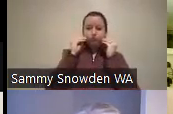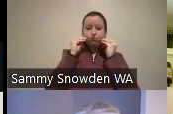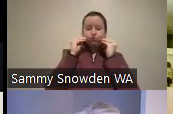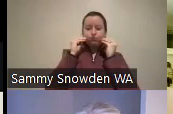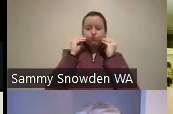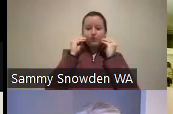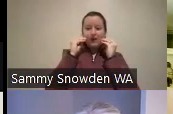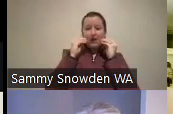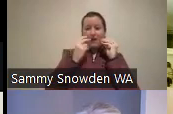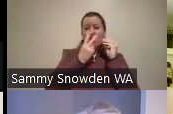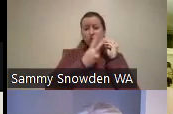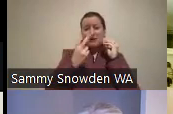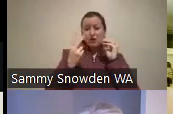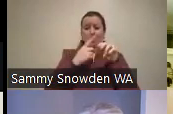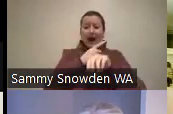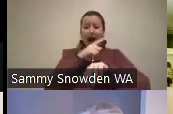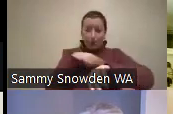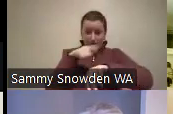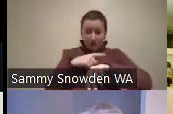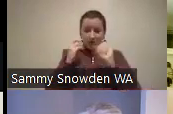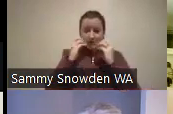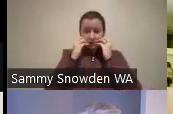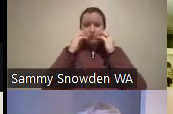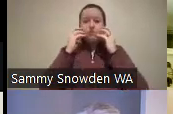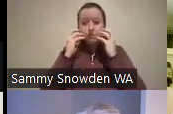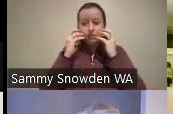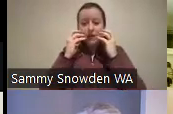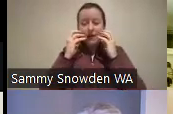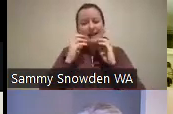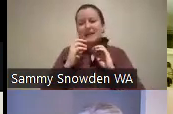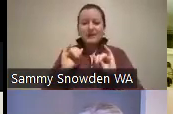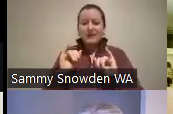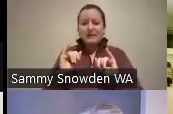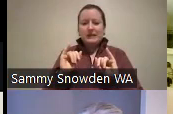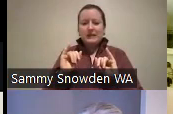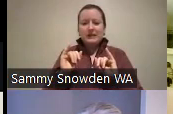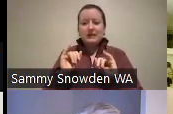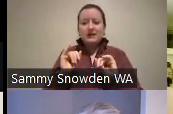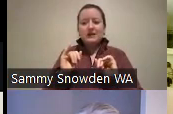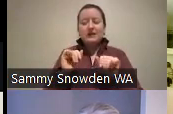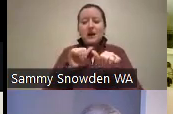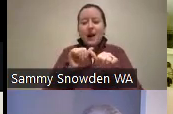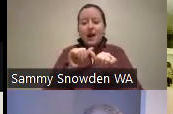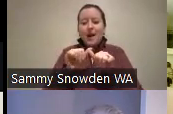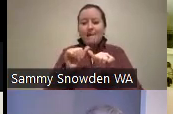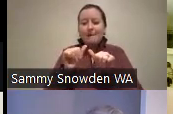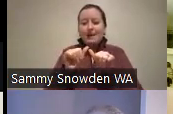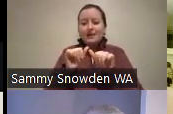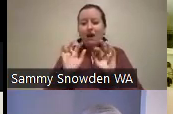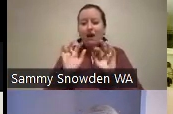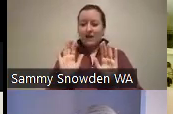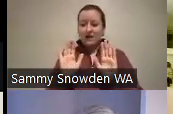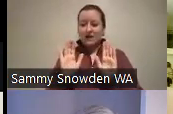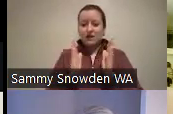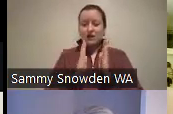again. So you're actually doing the opposite to what you want, which is why I like fingers rather than the tools for this particular thing. So